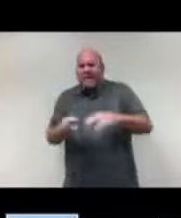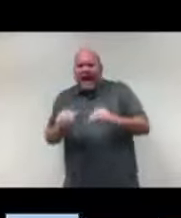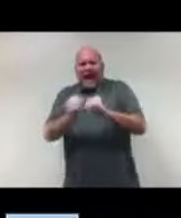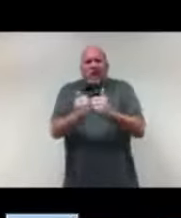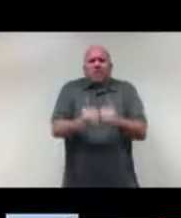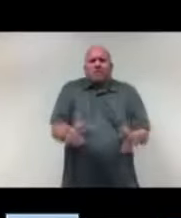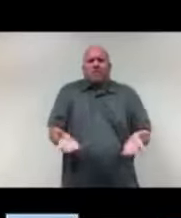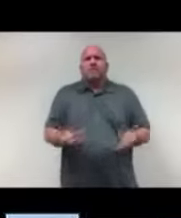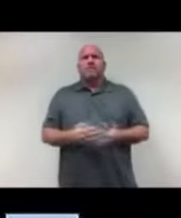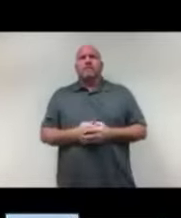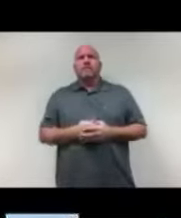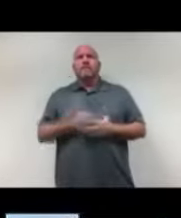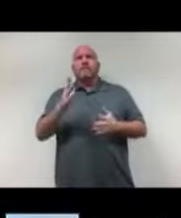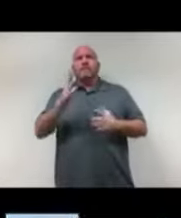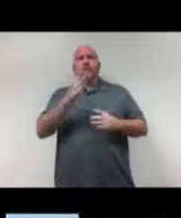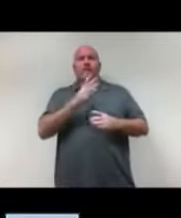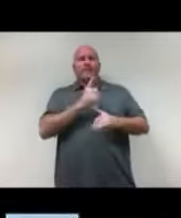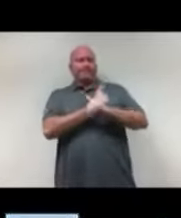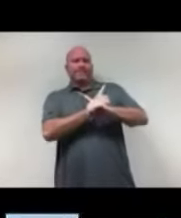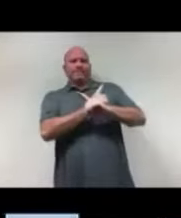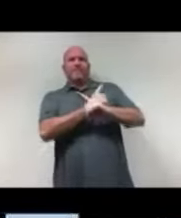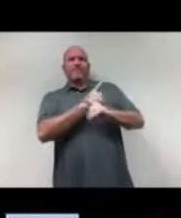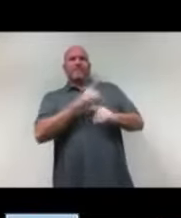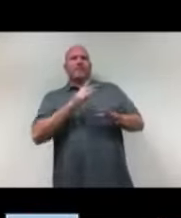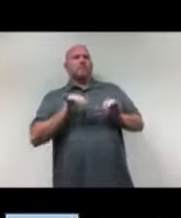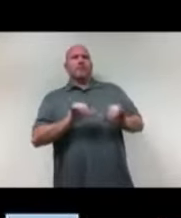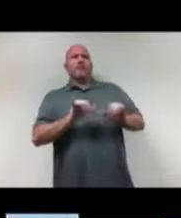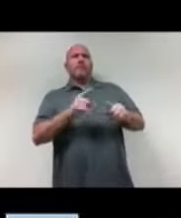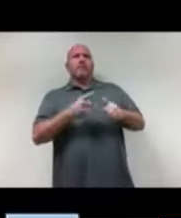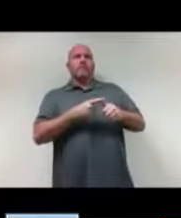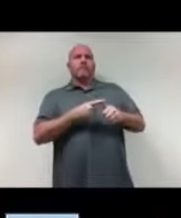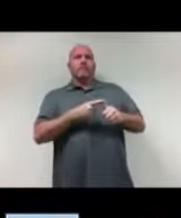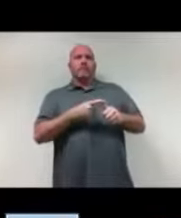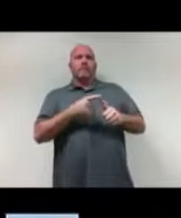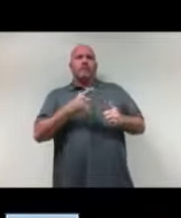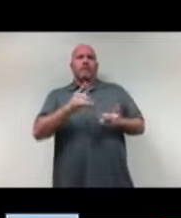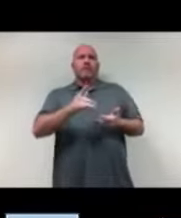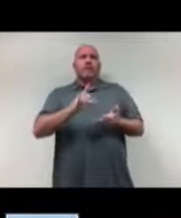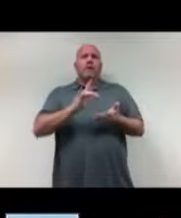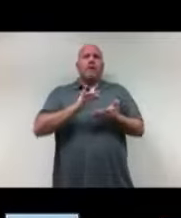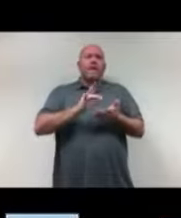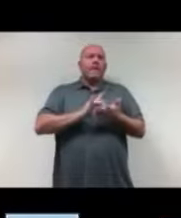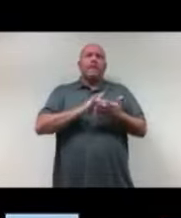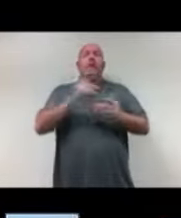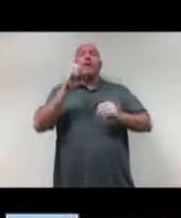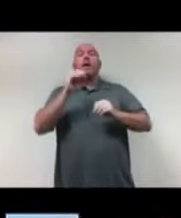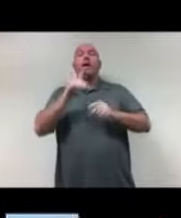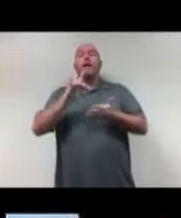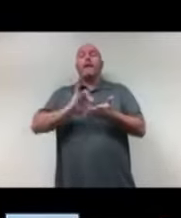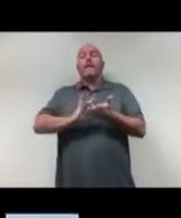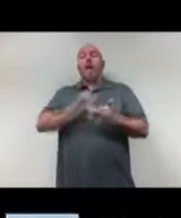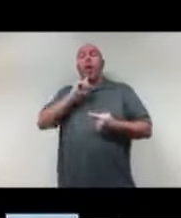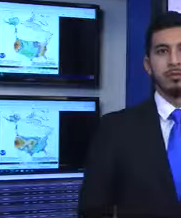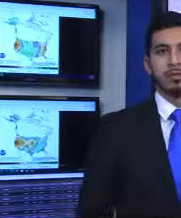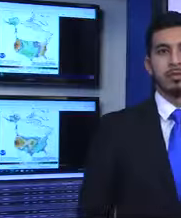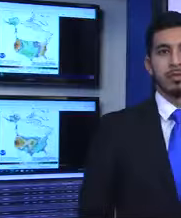against COVID have not changed. They're the non-pharmaceutical interventions, like wearing our face coverings.